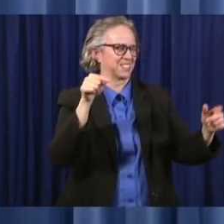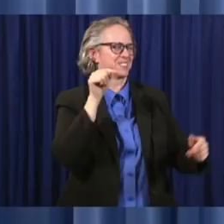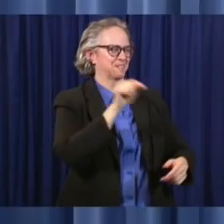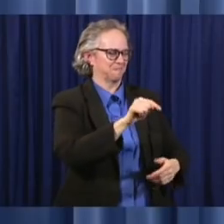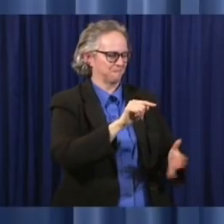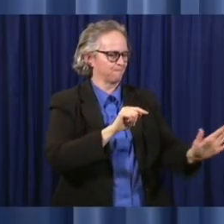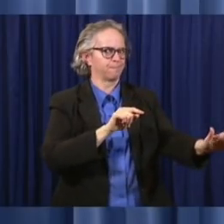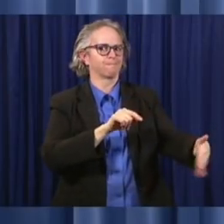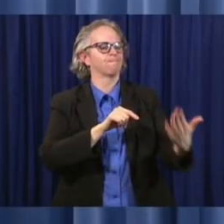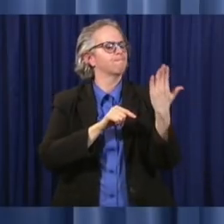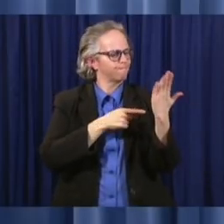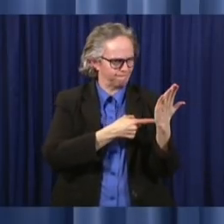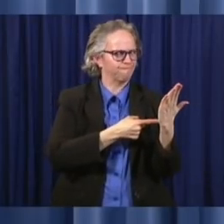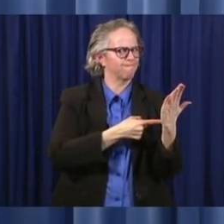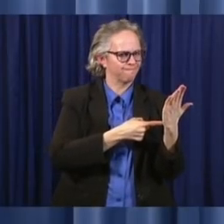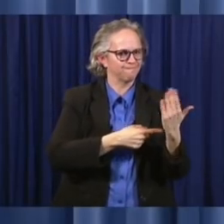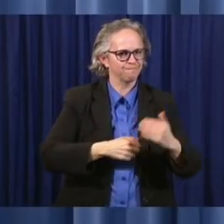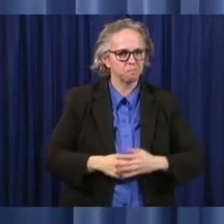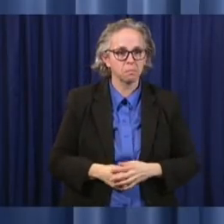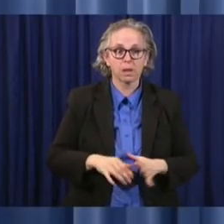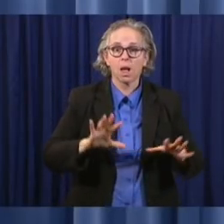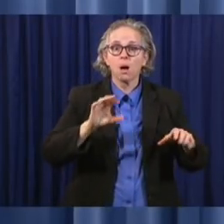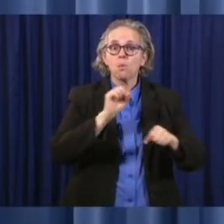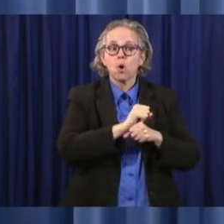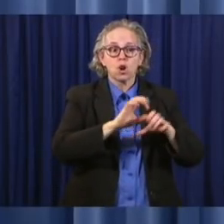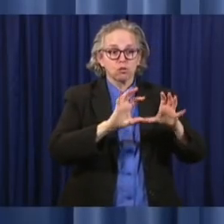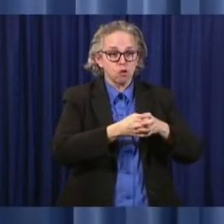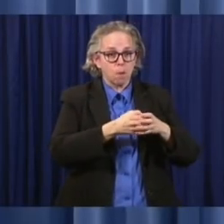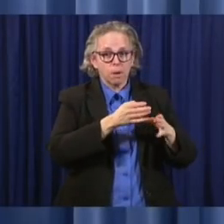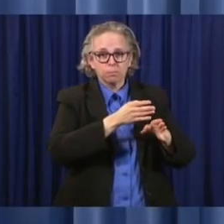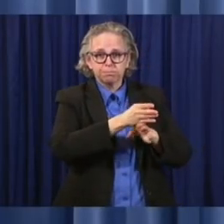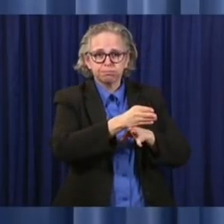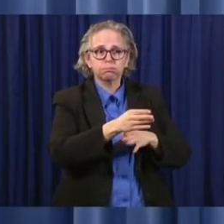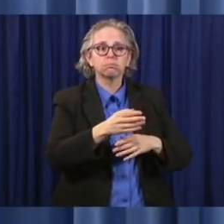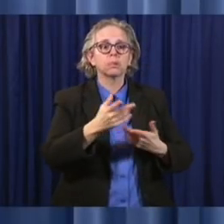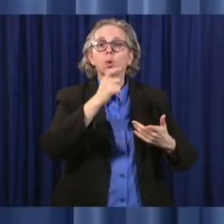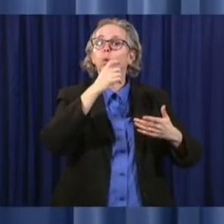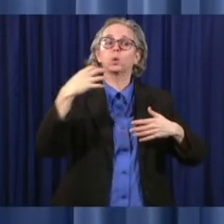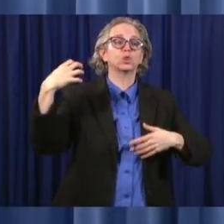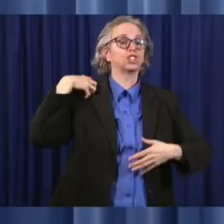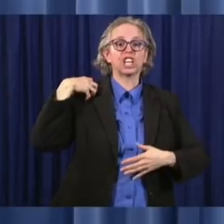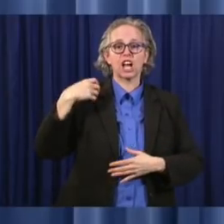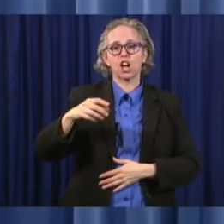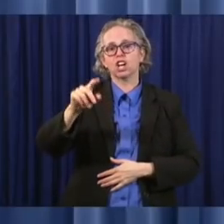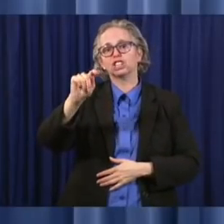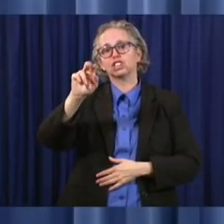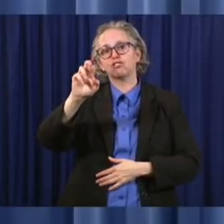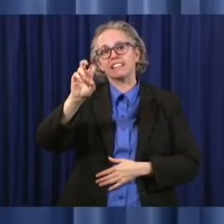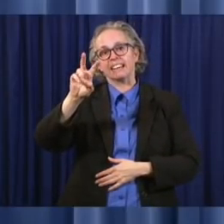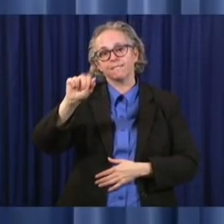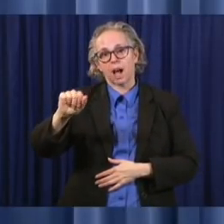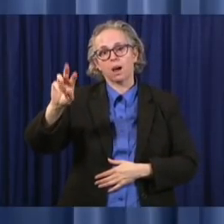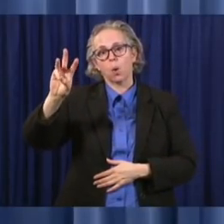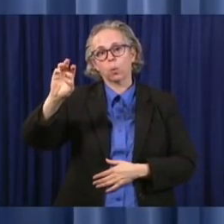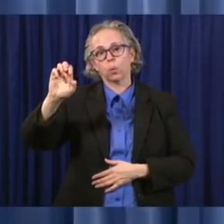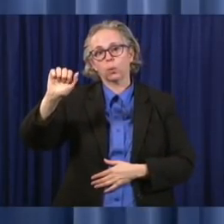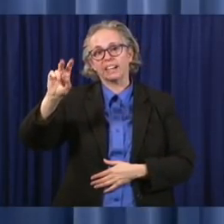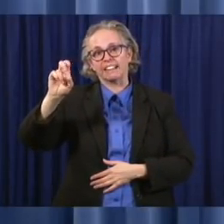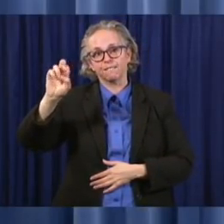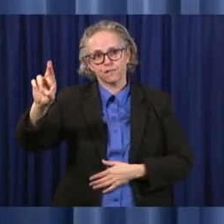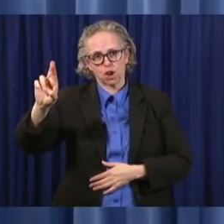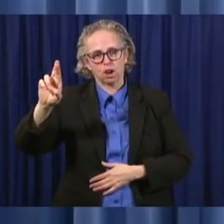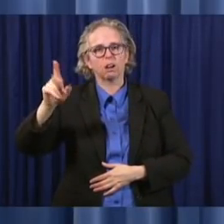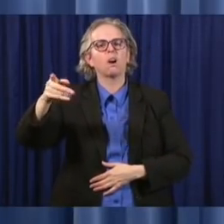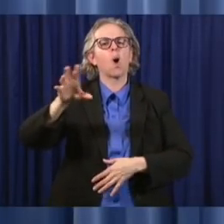want to thank the group. Trevor Weaver headed that group up. We'll hear from her in a